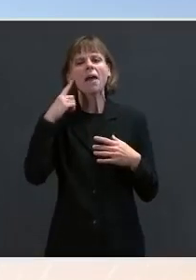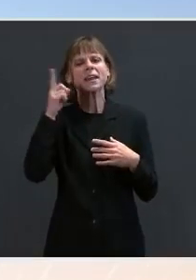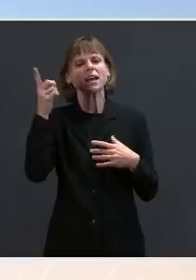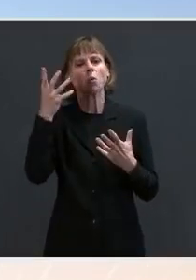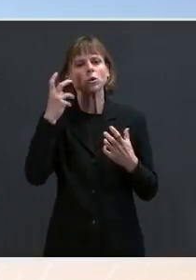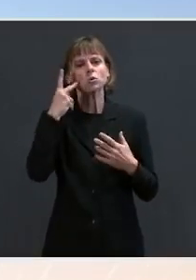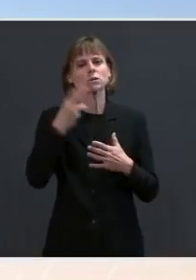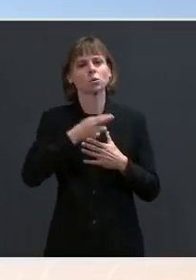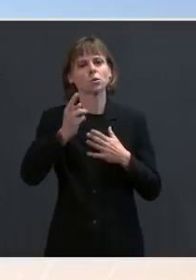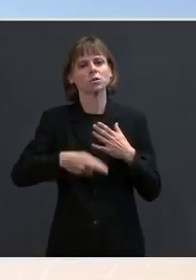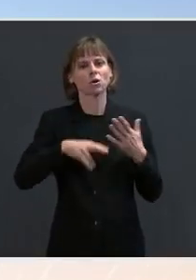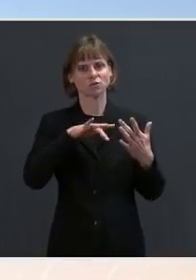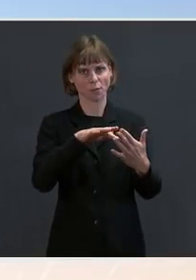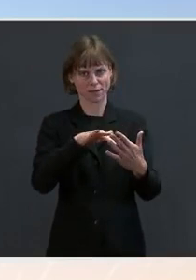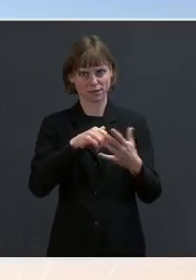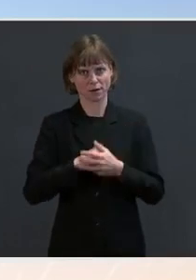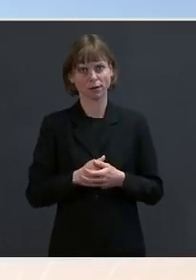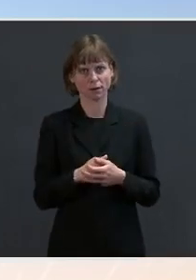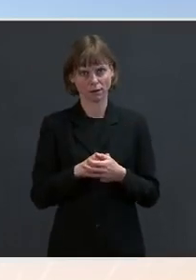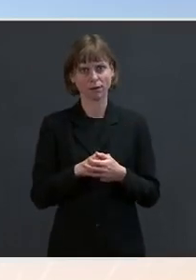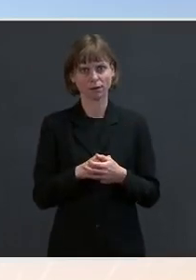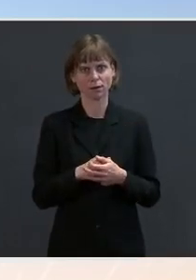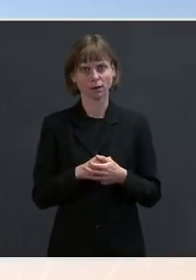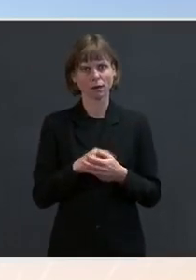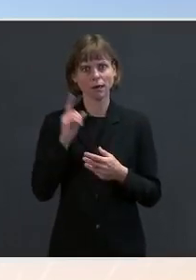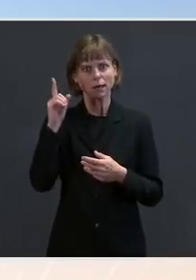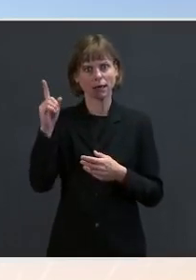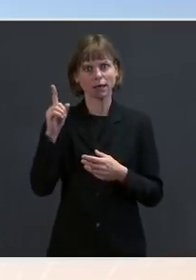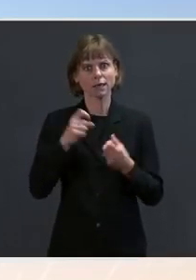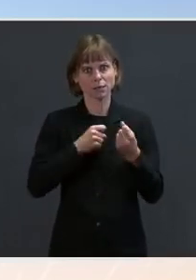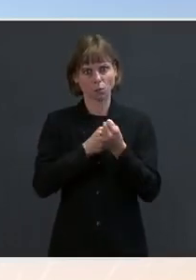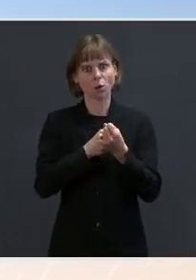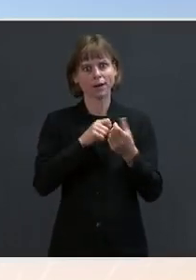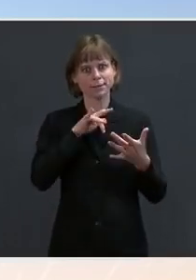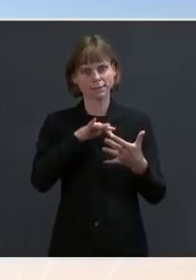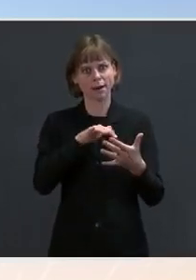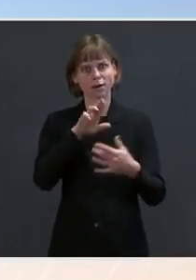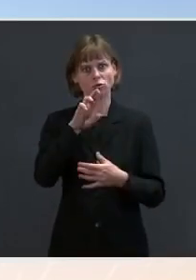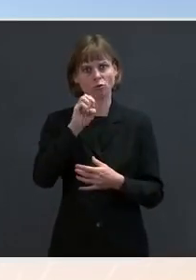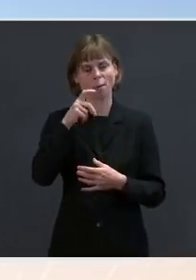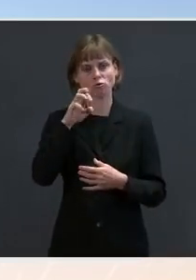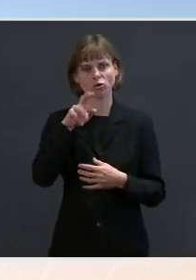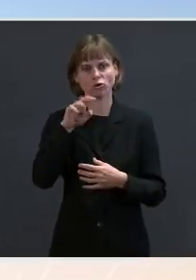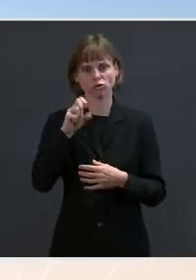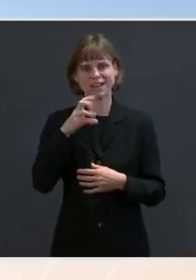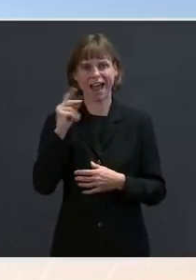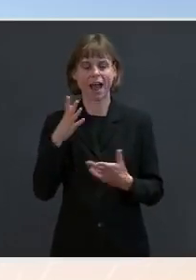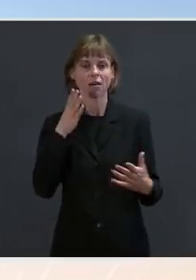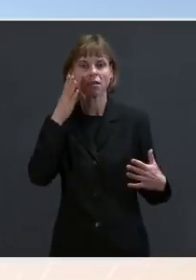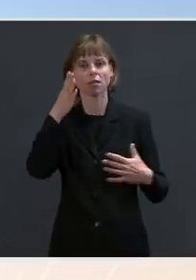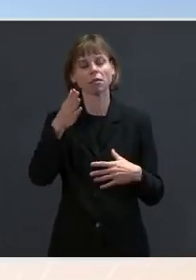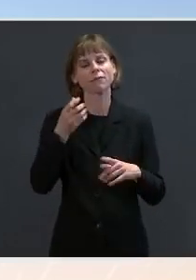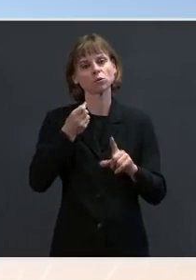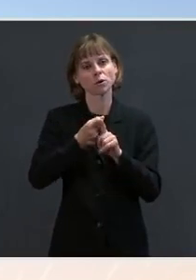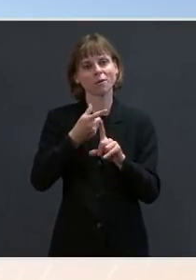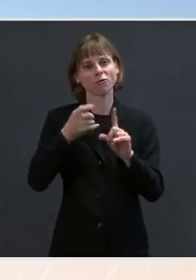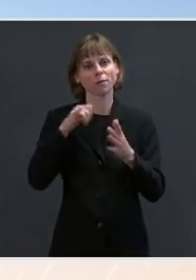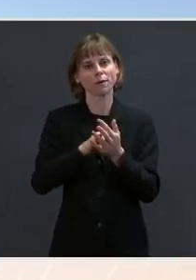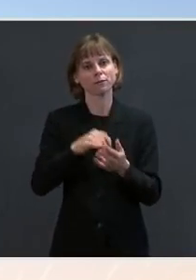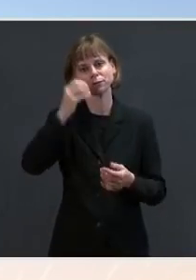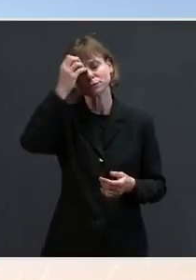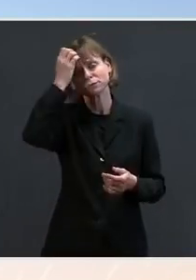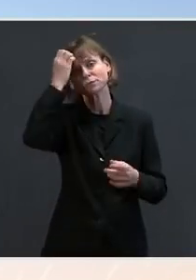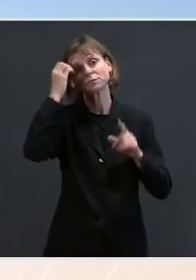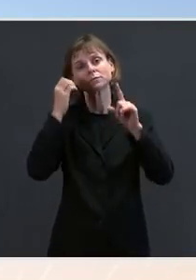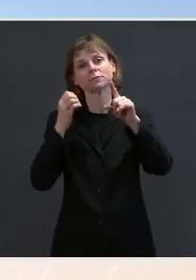study, and he supports the study of reparations and what the impact would be and what it would look like. Well, let me get